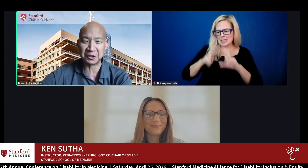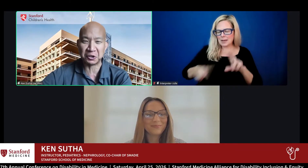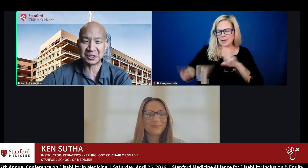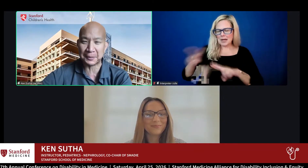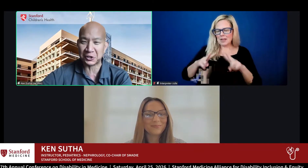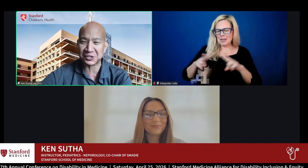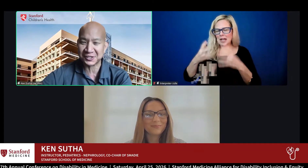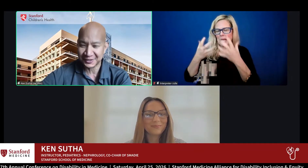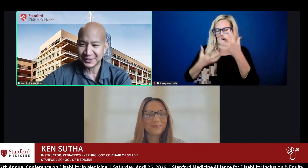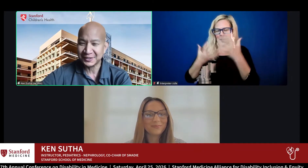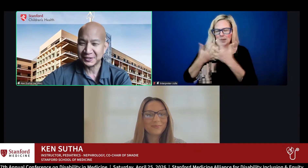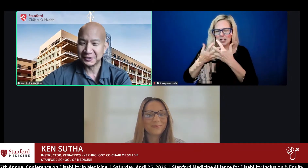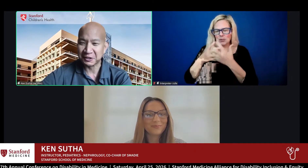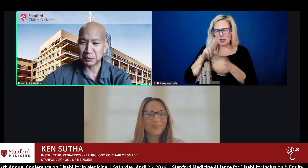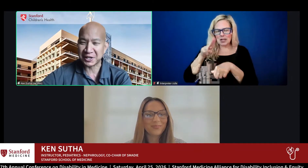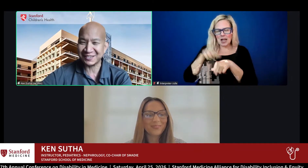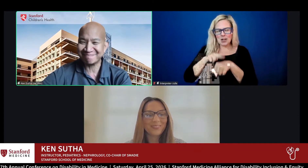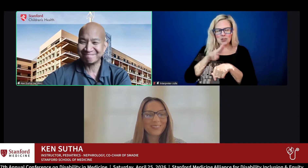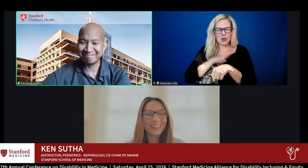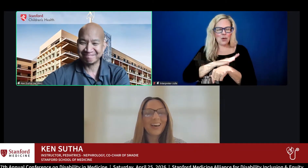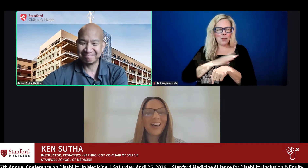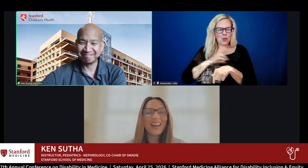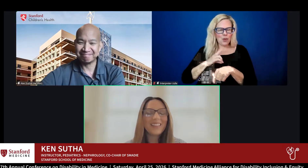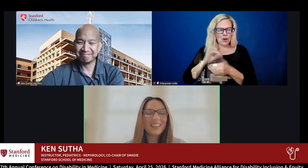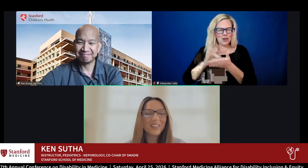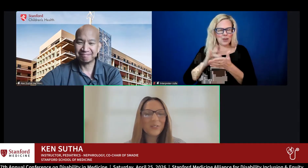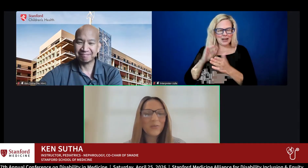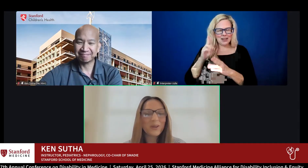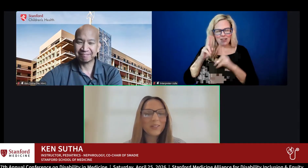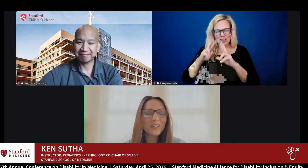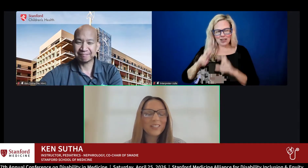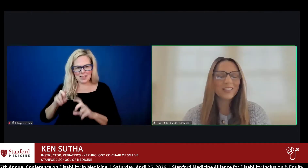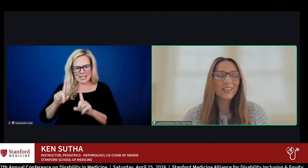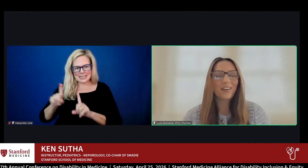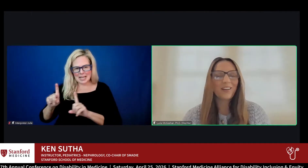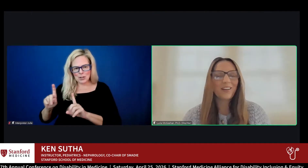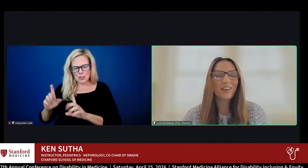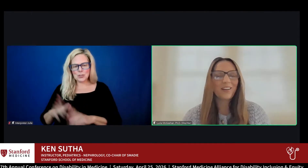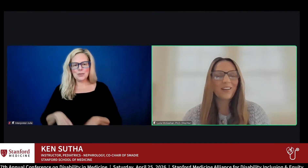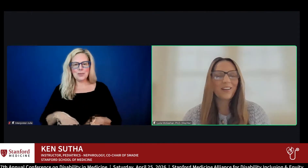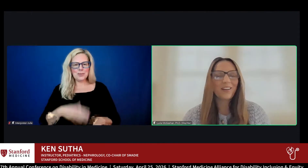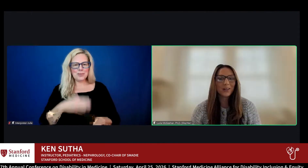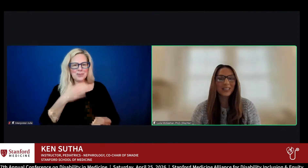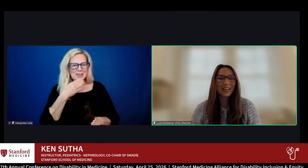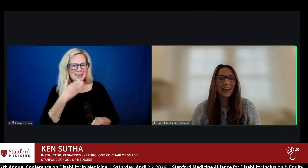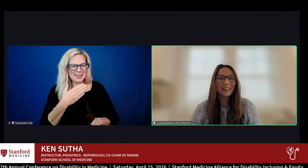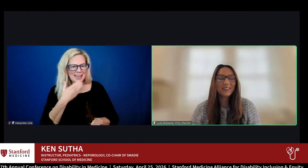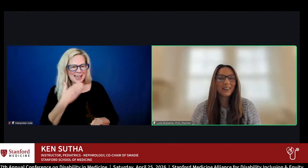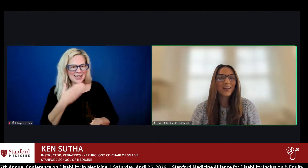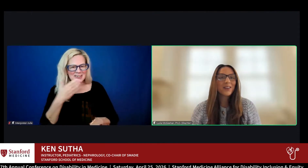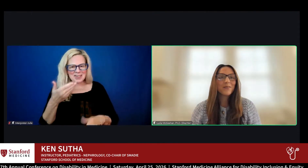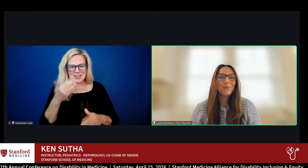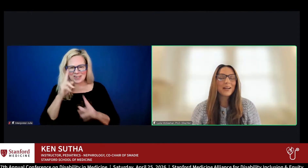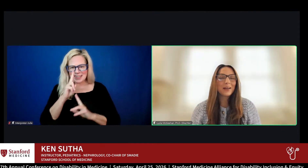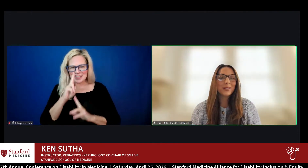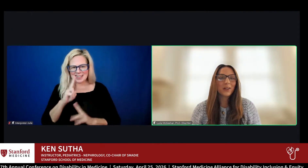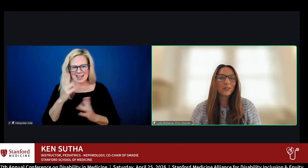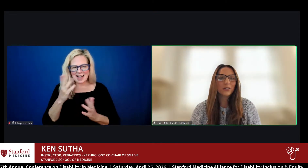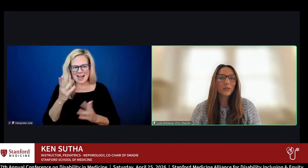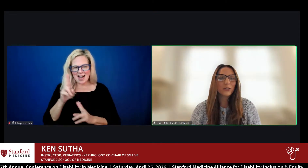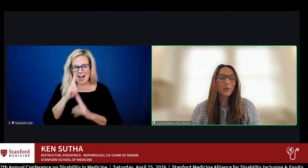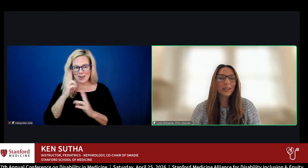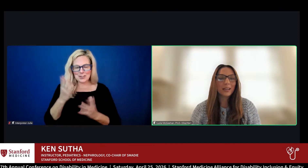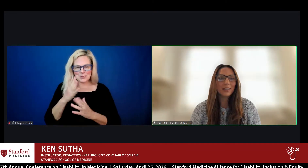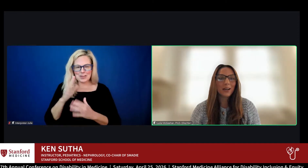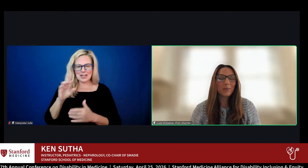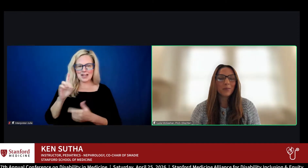Board of Medical Examiners. Dr. McGeehan? Hi, thank you so much. It's an honor to be here with you all today. My name is